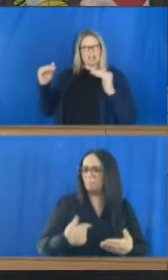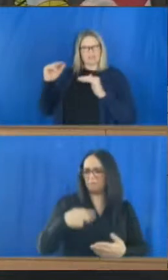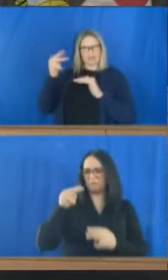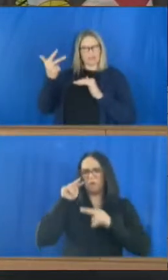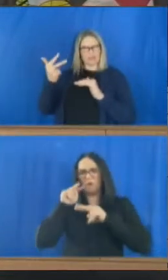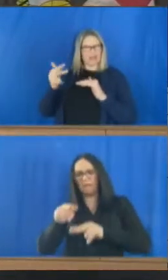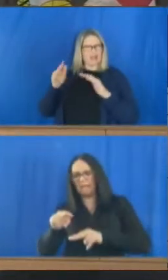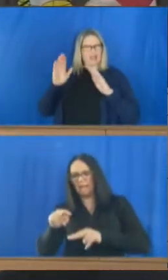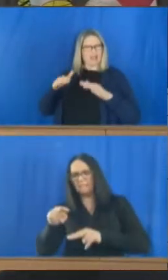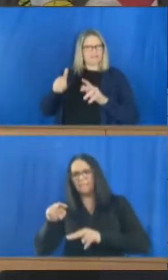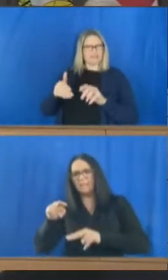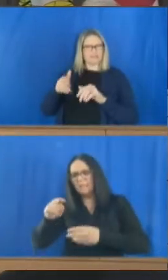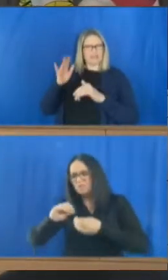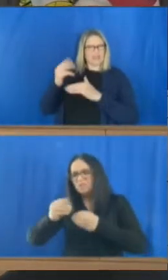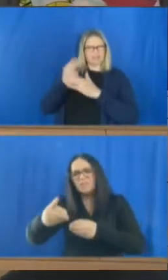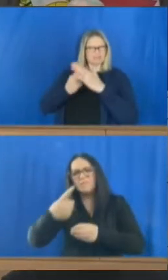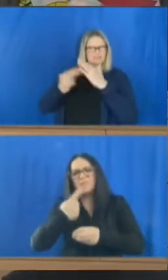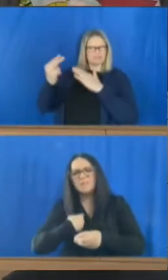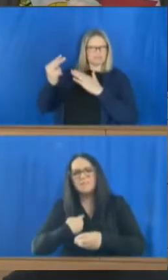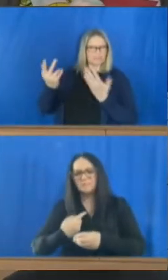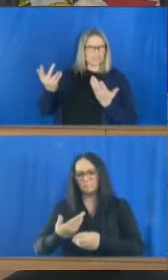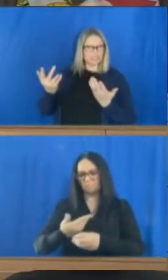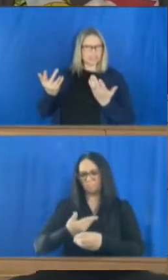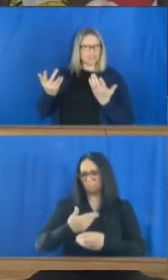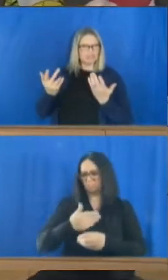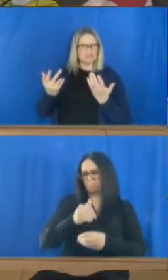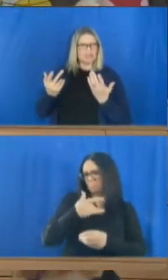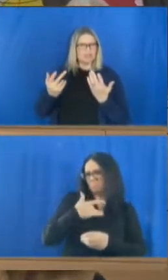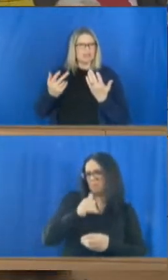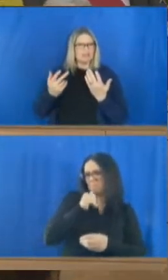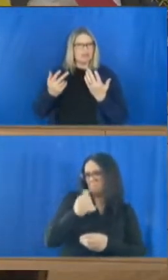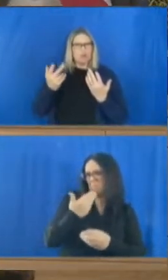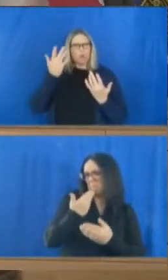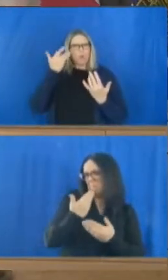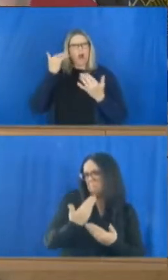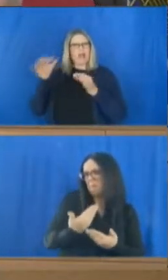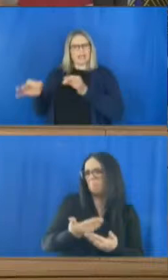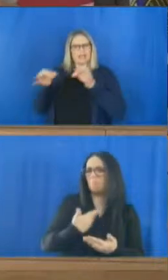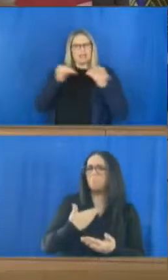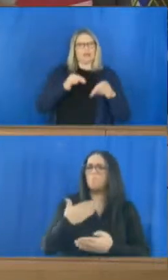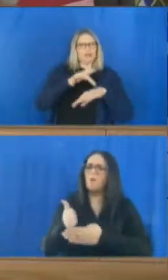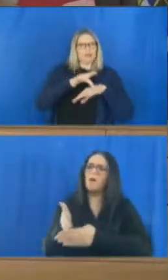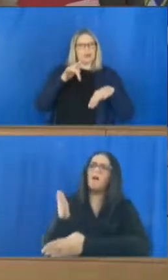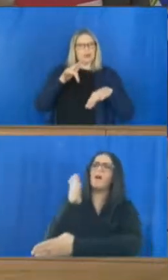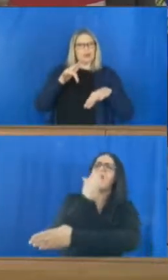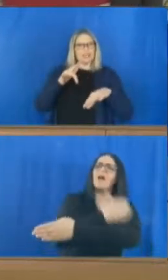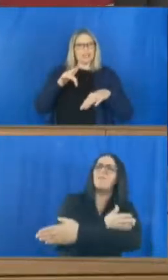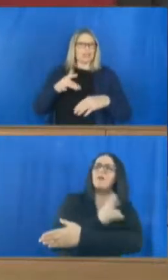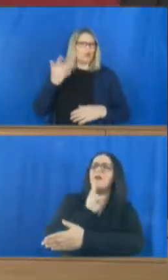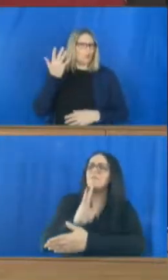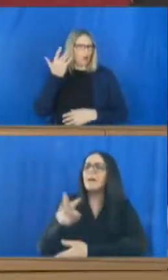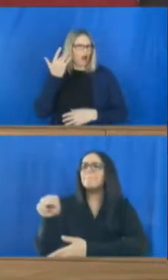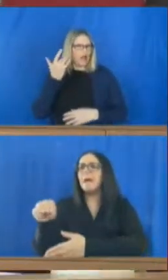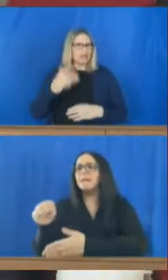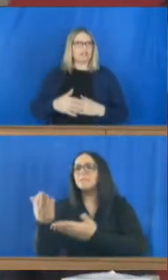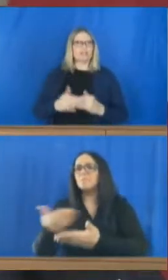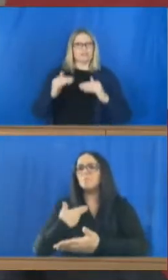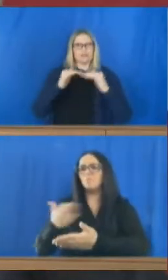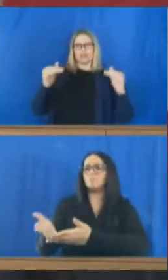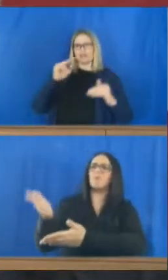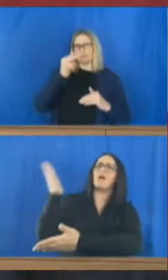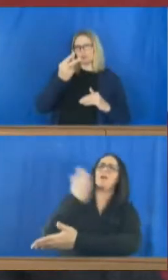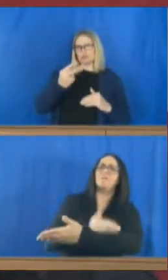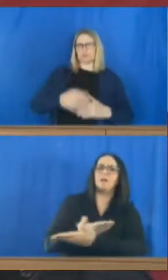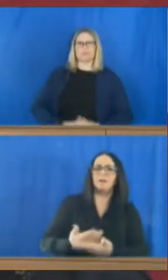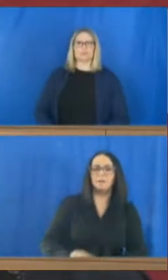He asked for both of us, so. So if I start off with that, the point of looking at getting hospitalizations under control